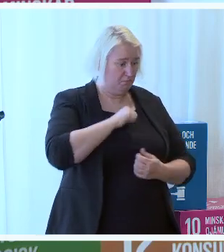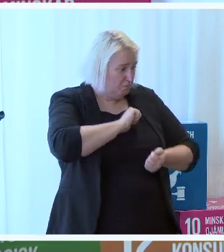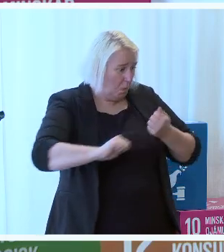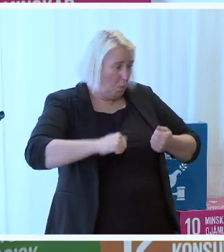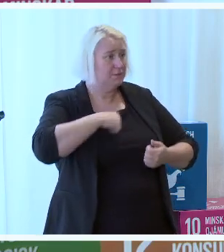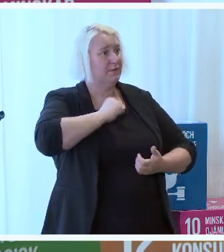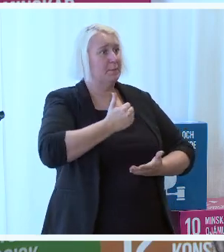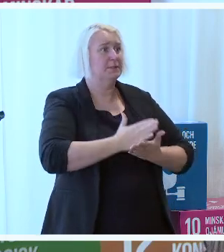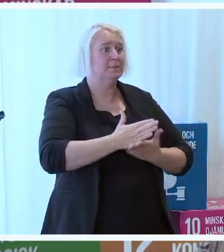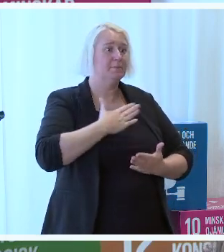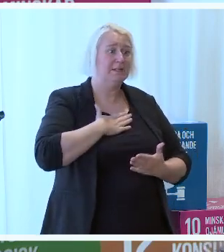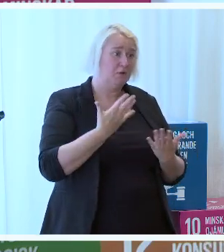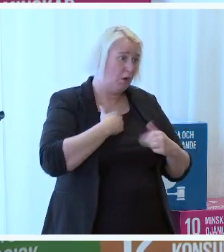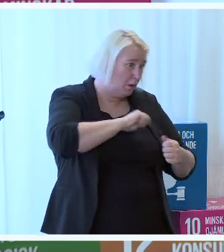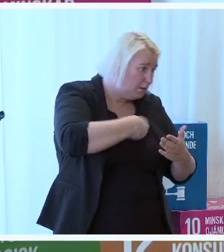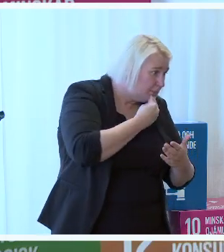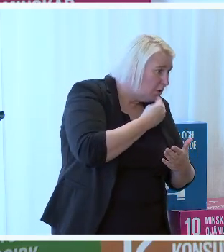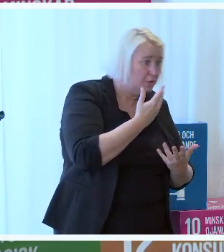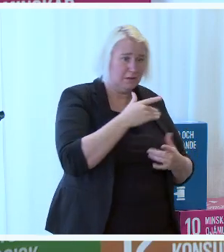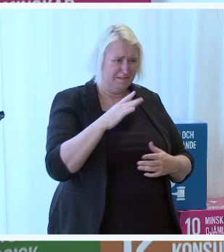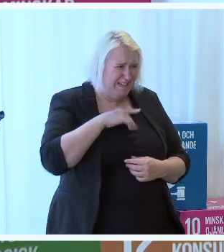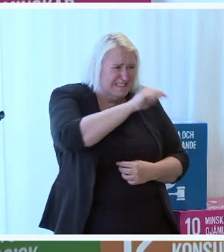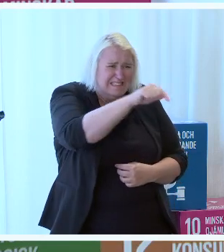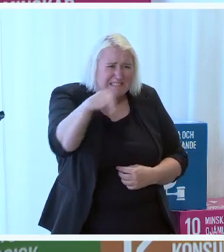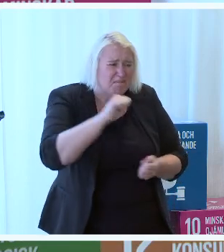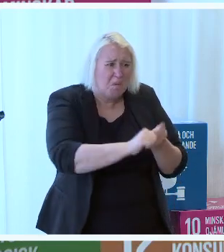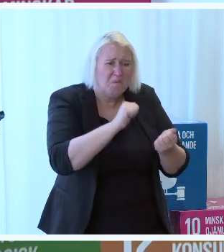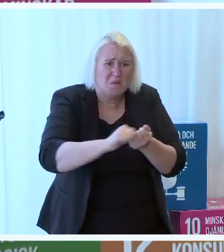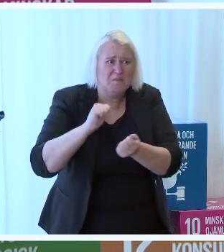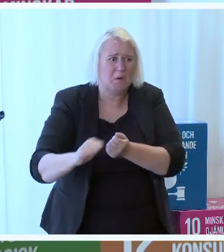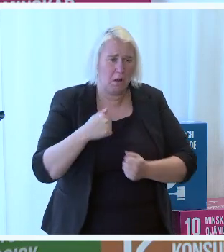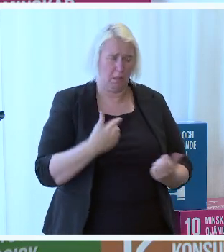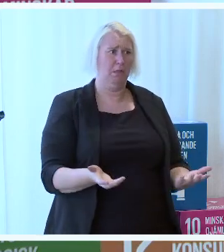on her day-to-day life. And she said,